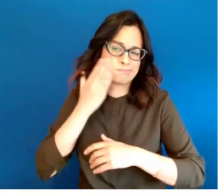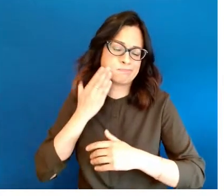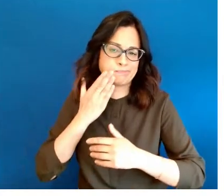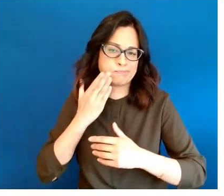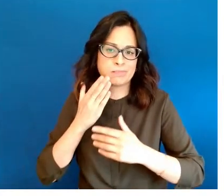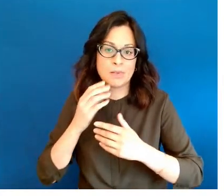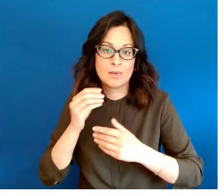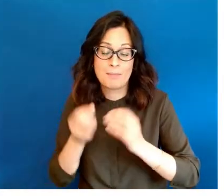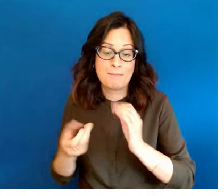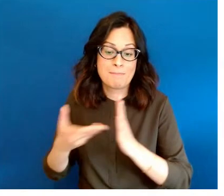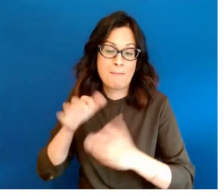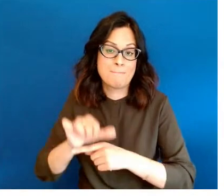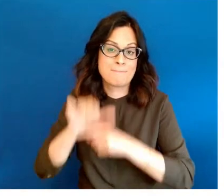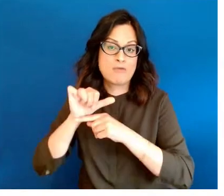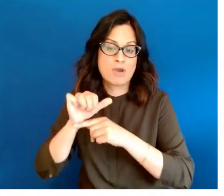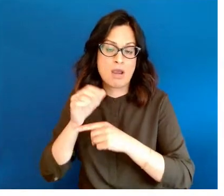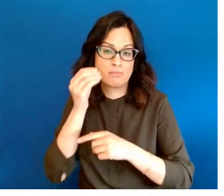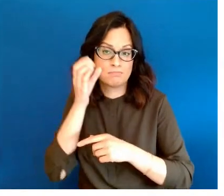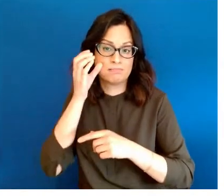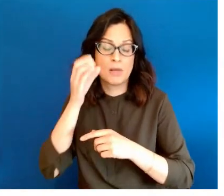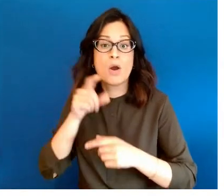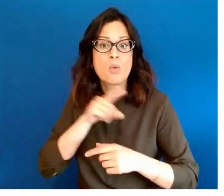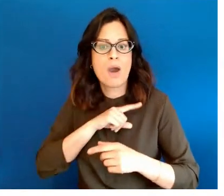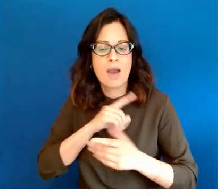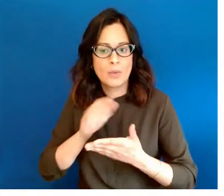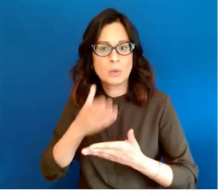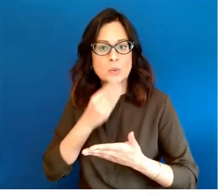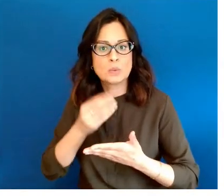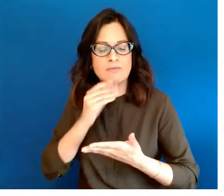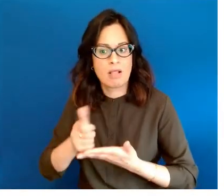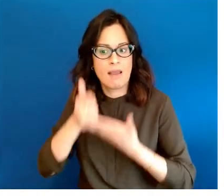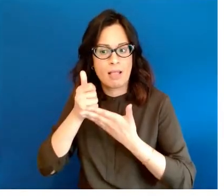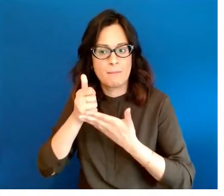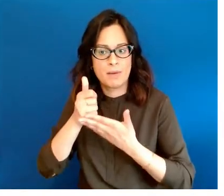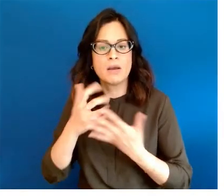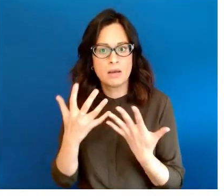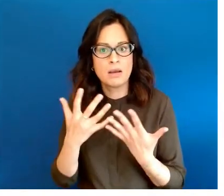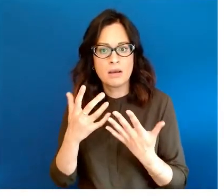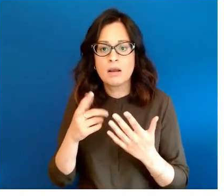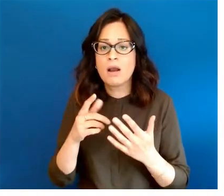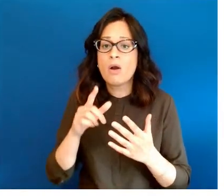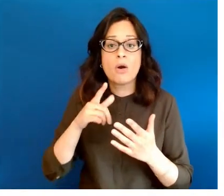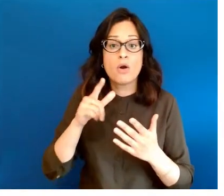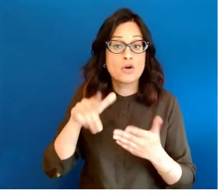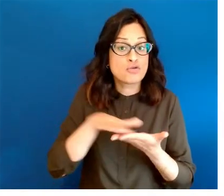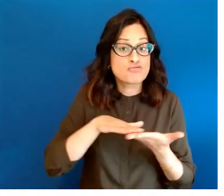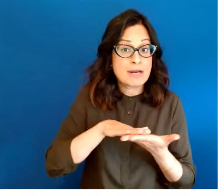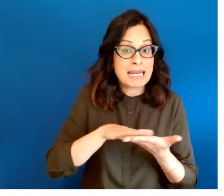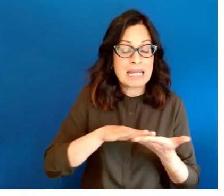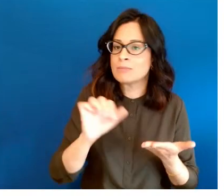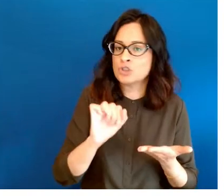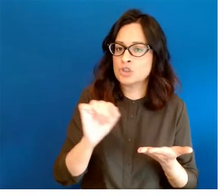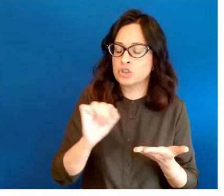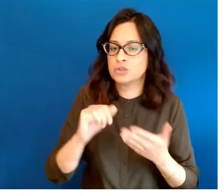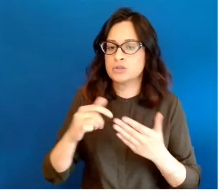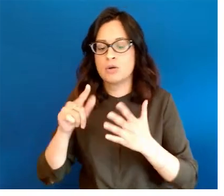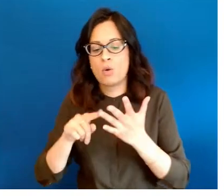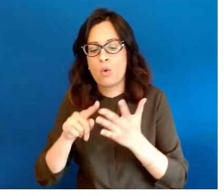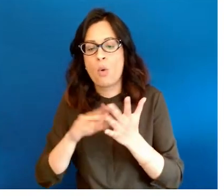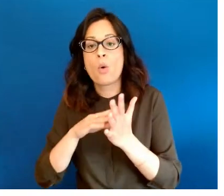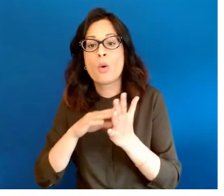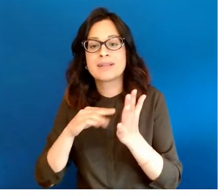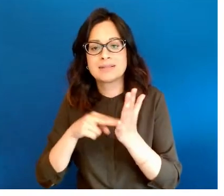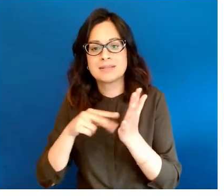that, because that can be really, really useful, and also that they are using an ointment rather than a cream, because the ointments are always